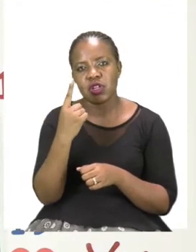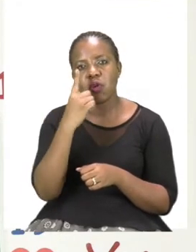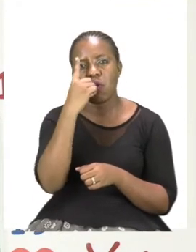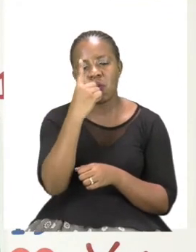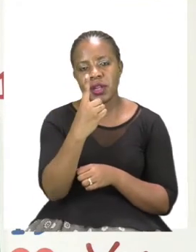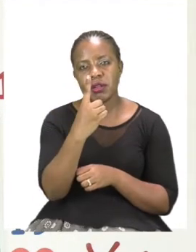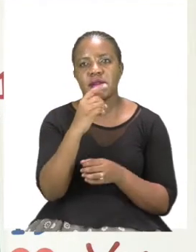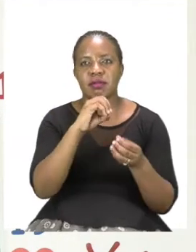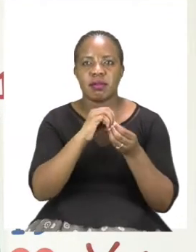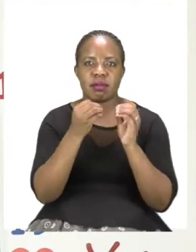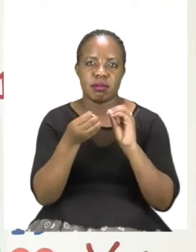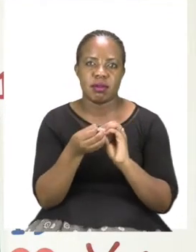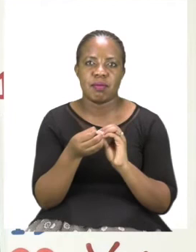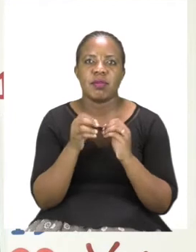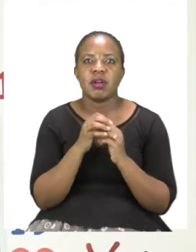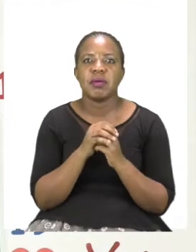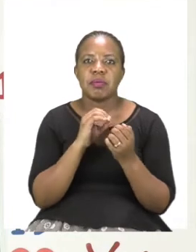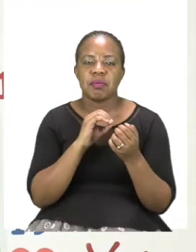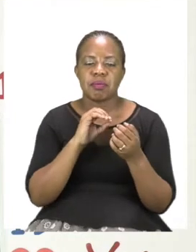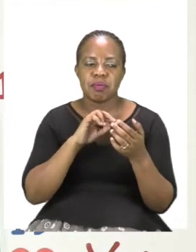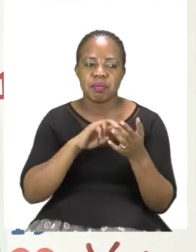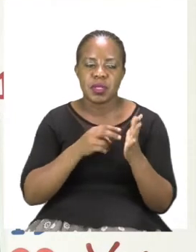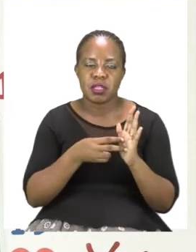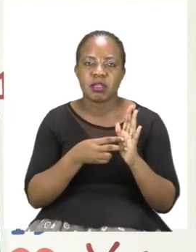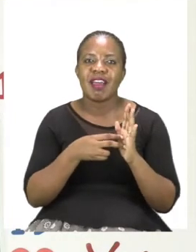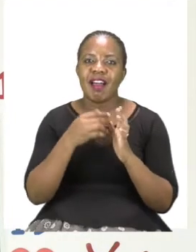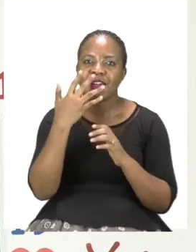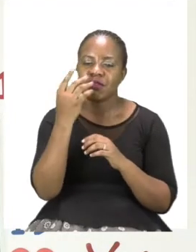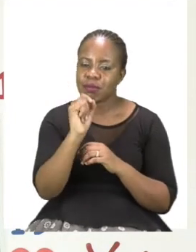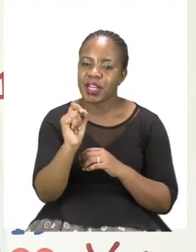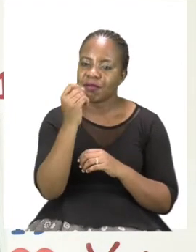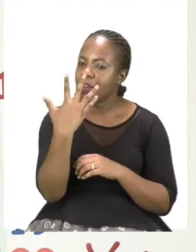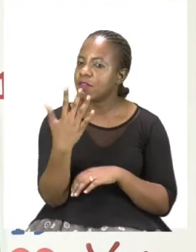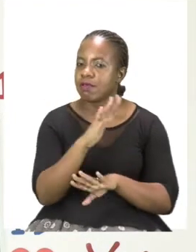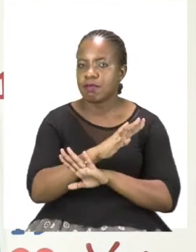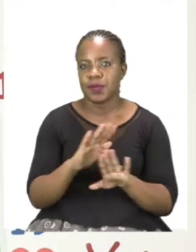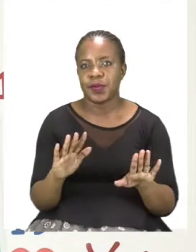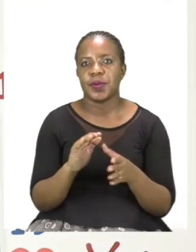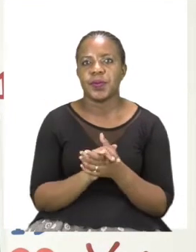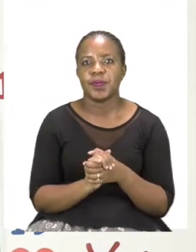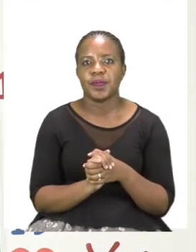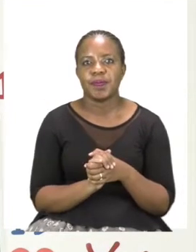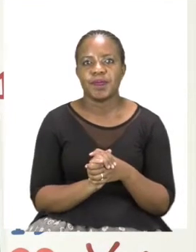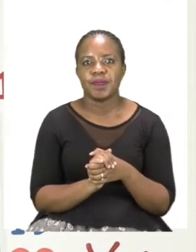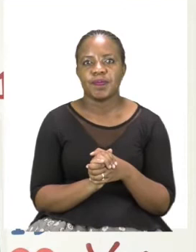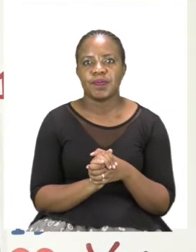and hop over to the units. So now we have written